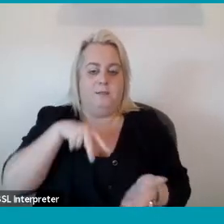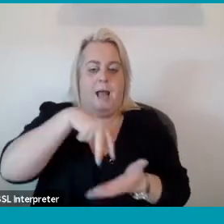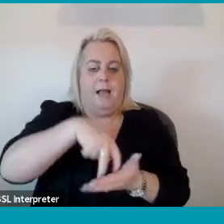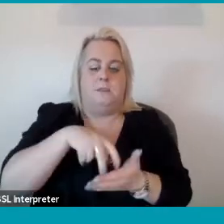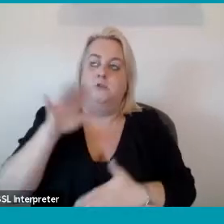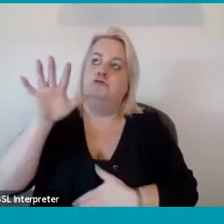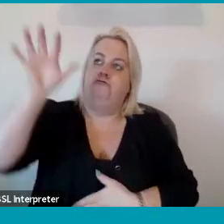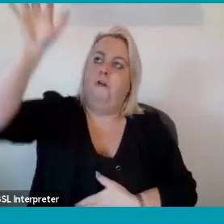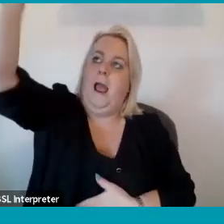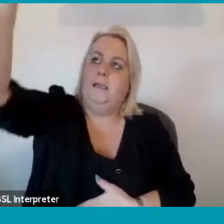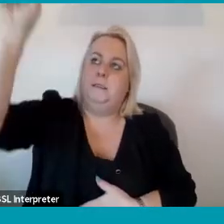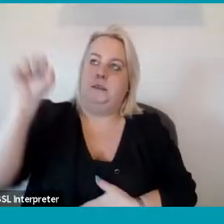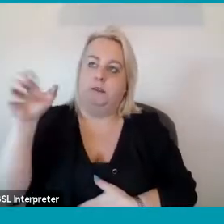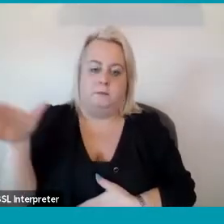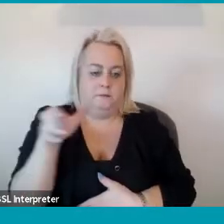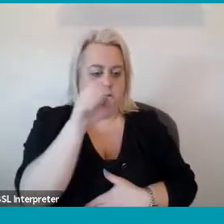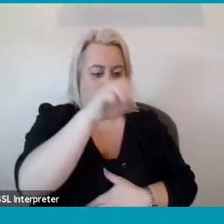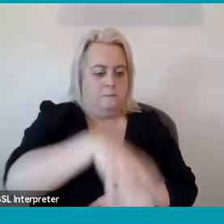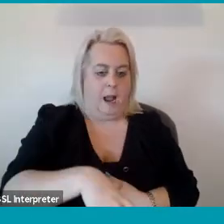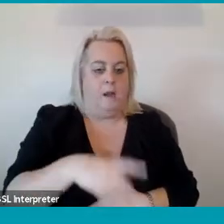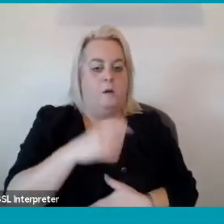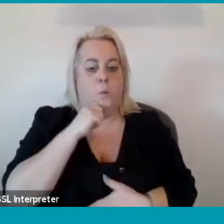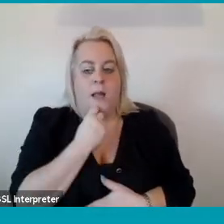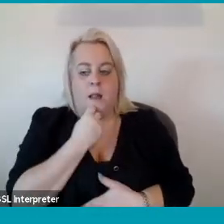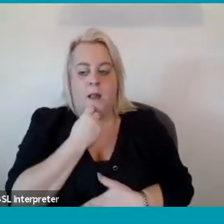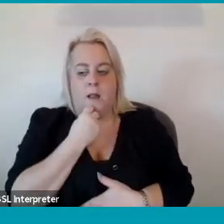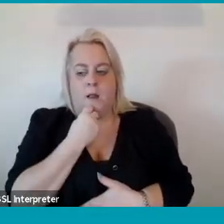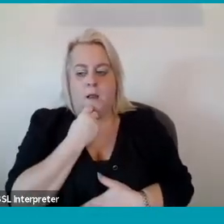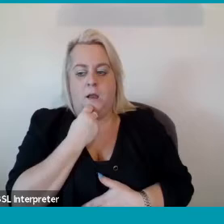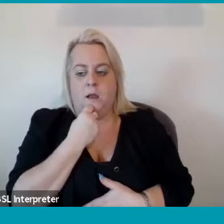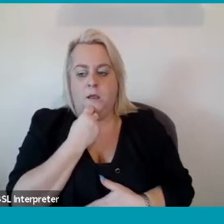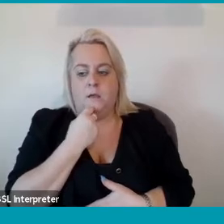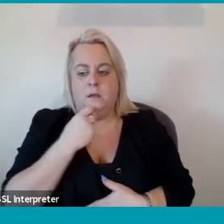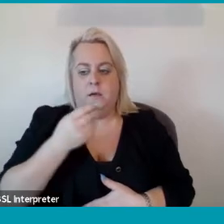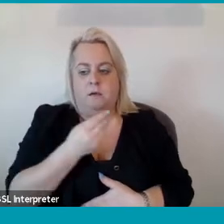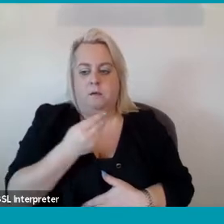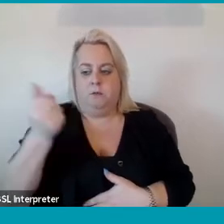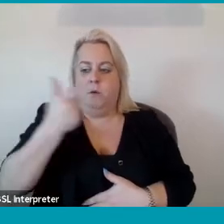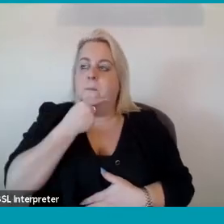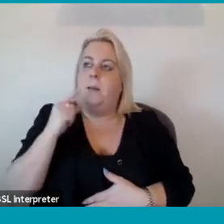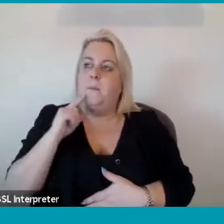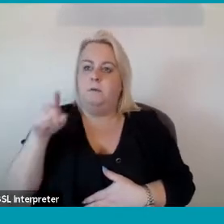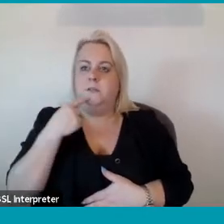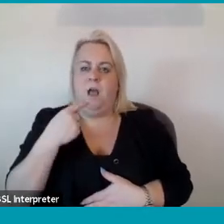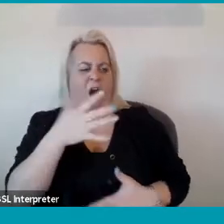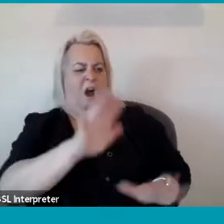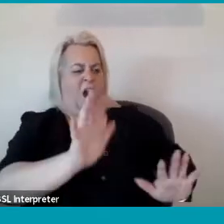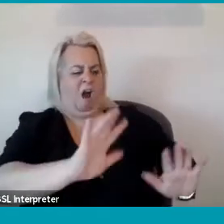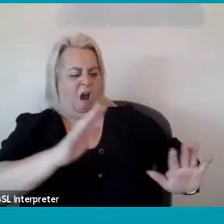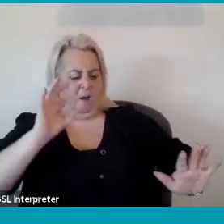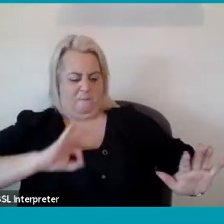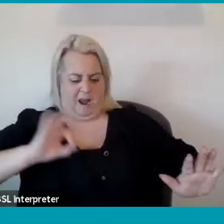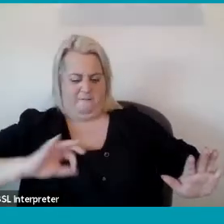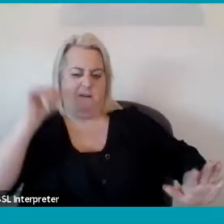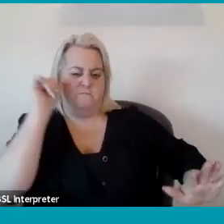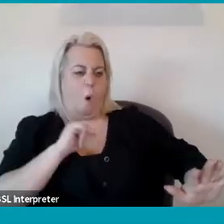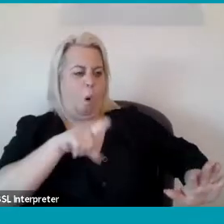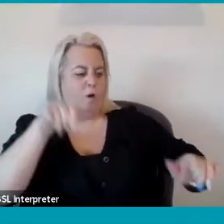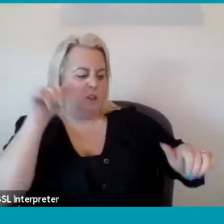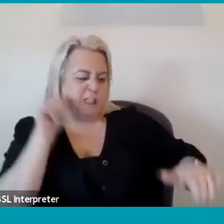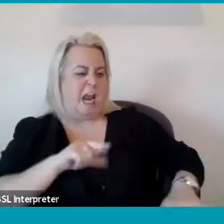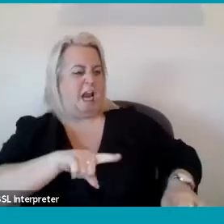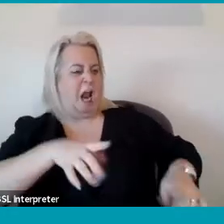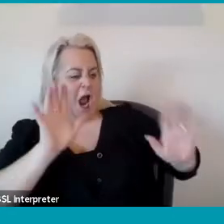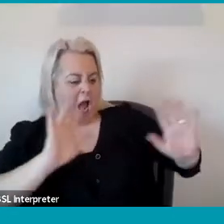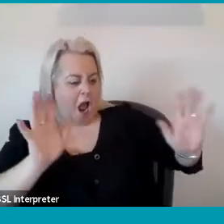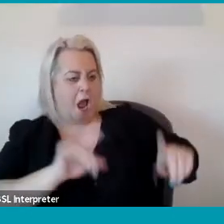shelf and then sitting back down in the wheelchair. And there's all this, this person's a benefit fraud and a cheat and all the rest of it. And it